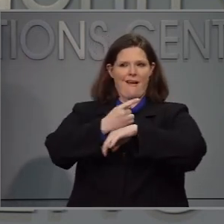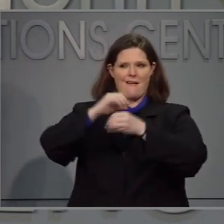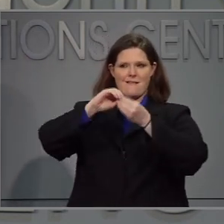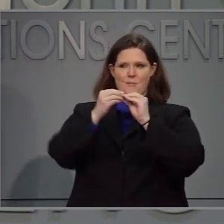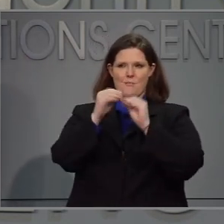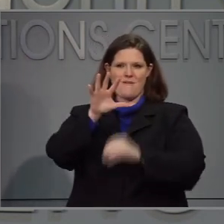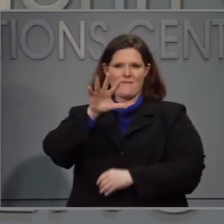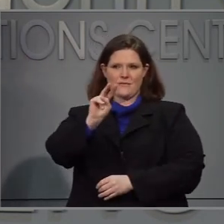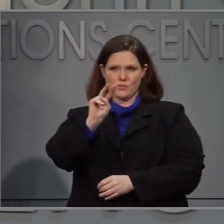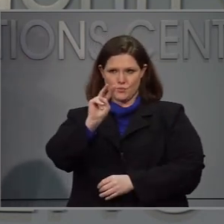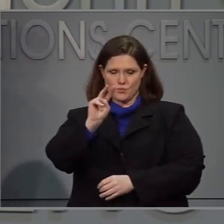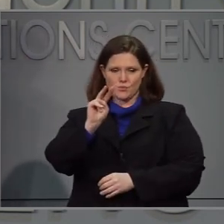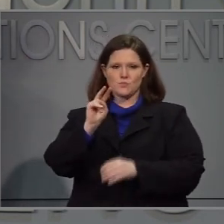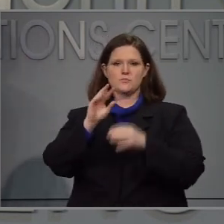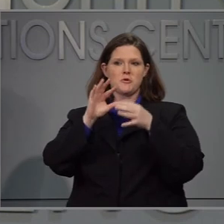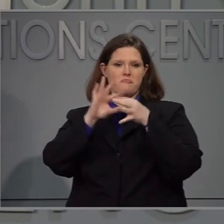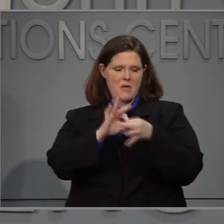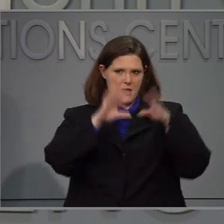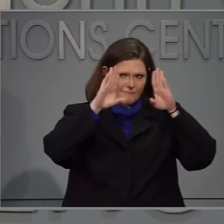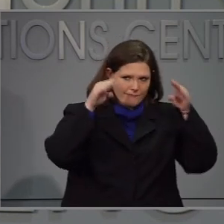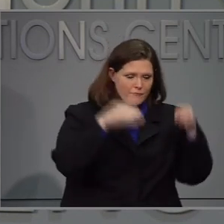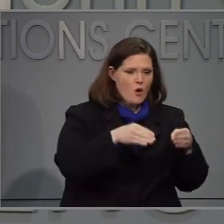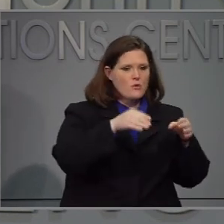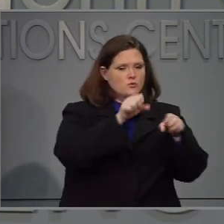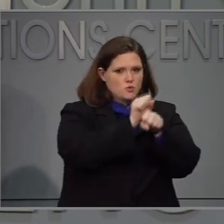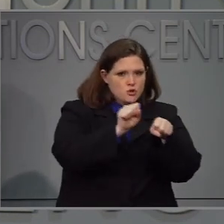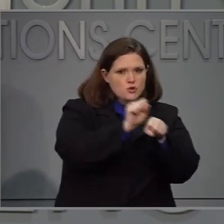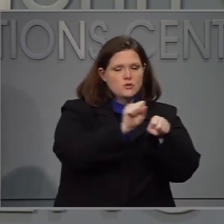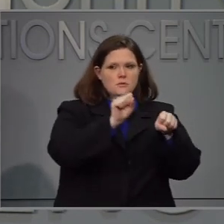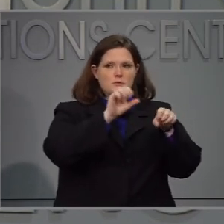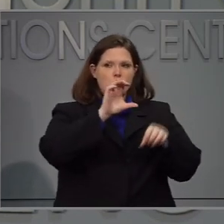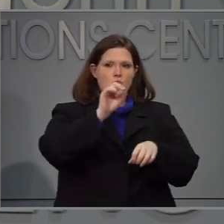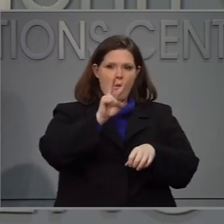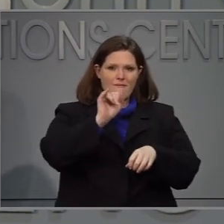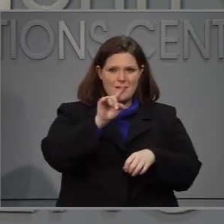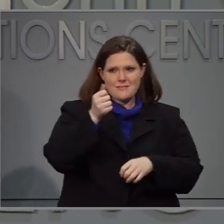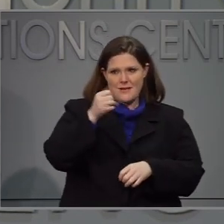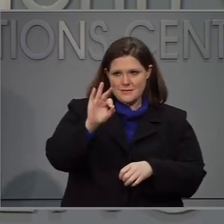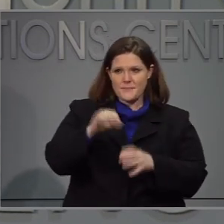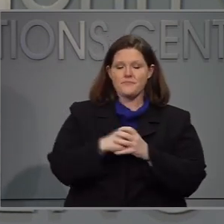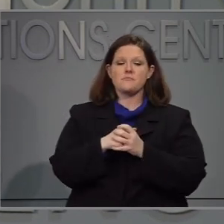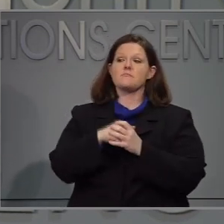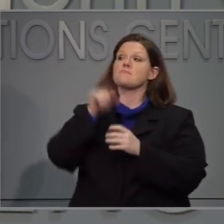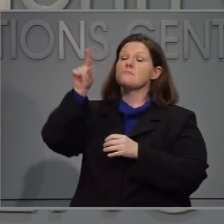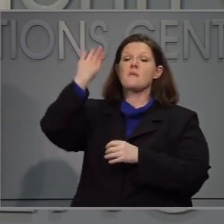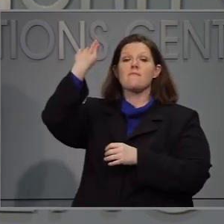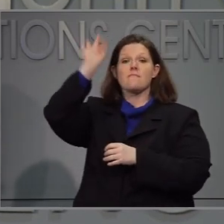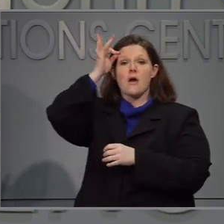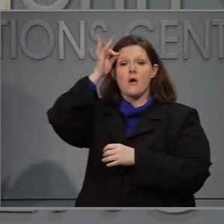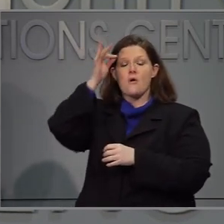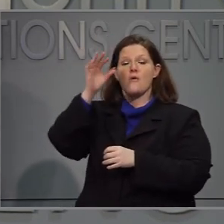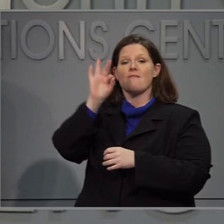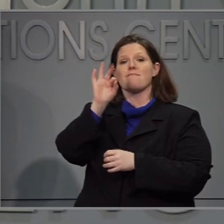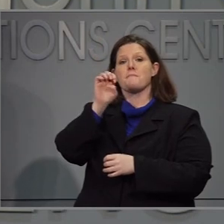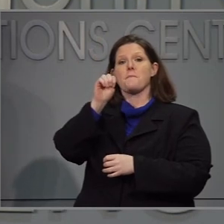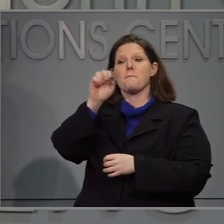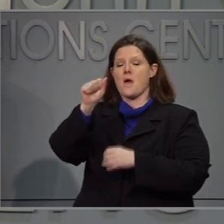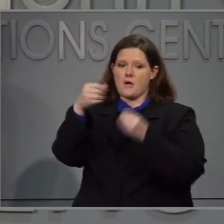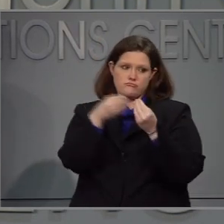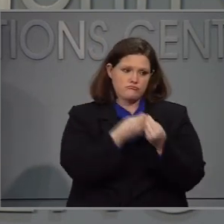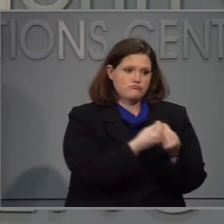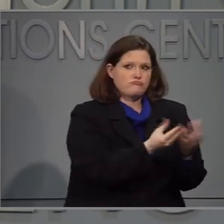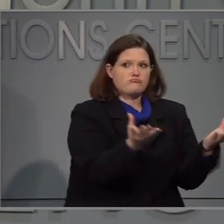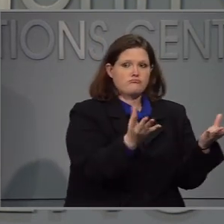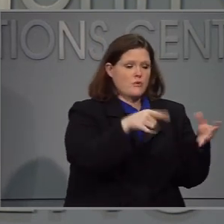COVID-19 response. FEMA has initiated a campaign to distribute cloth face masks to North Carolina's critical